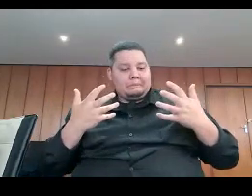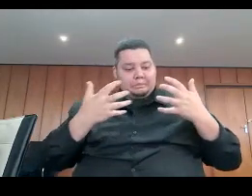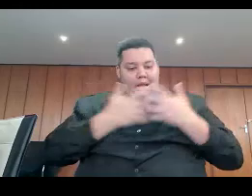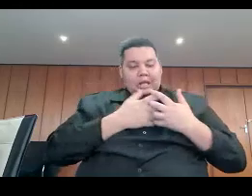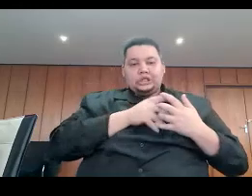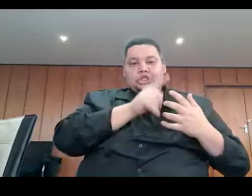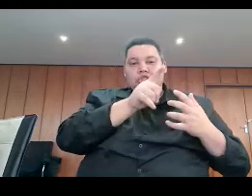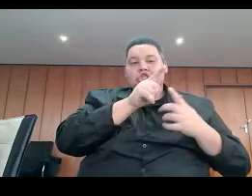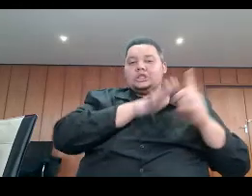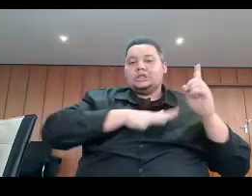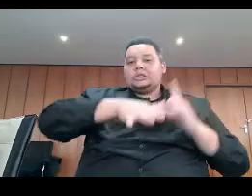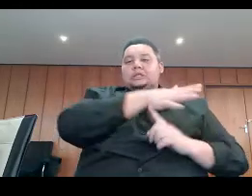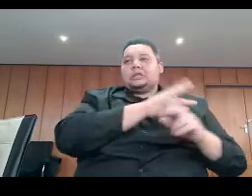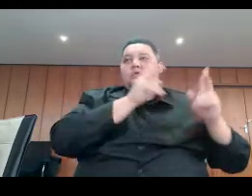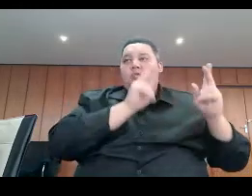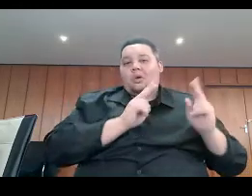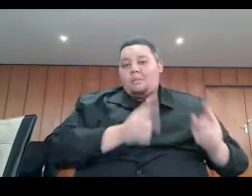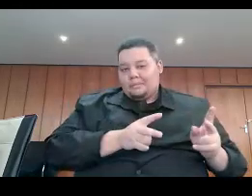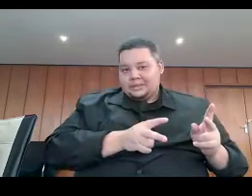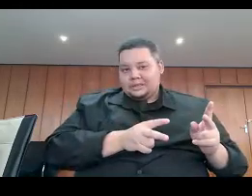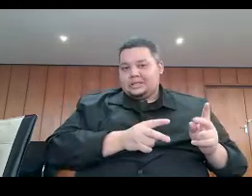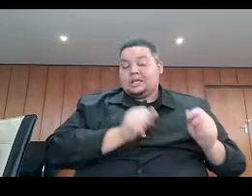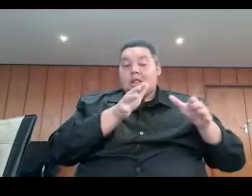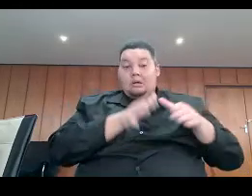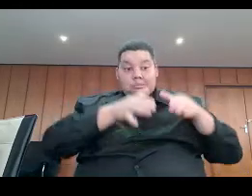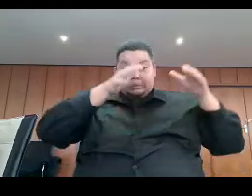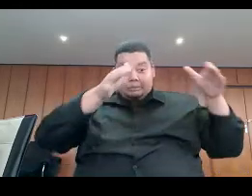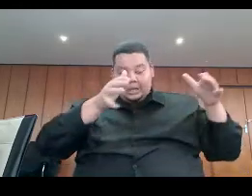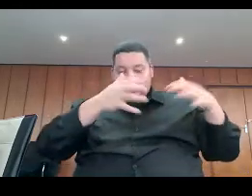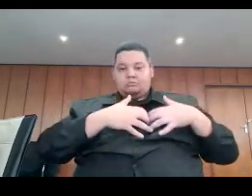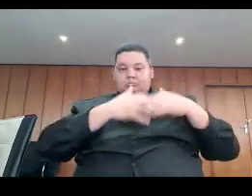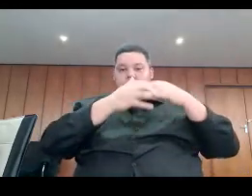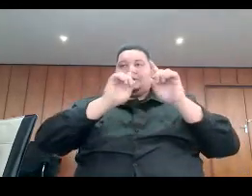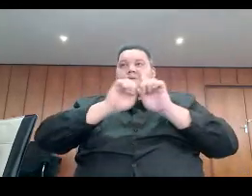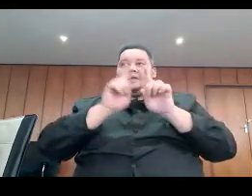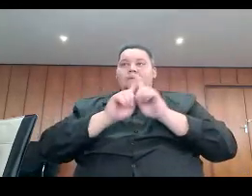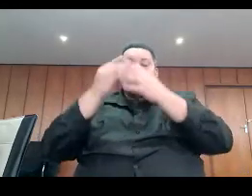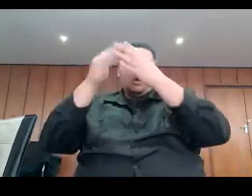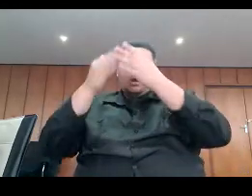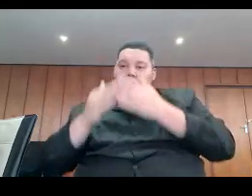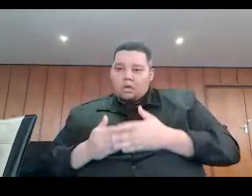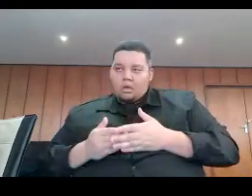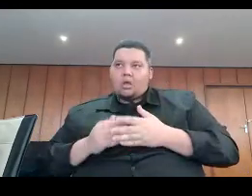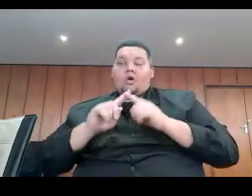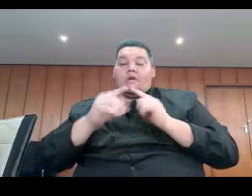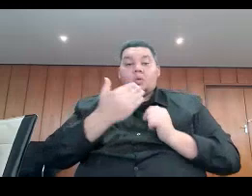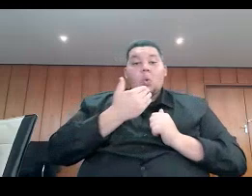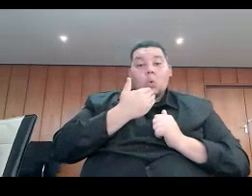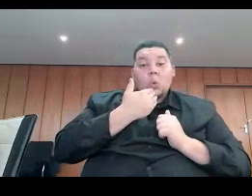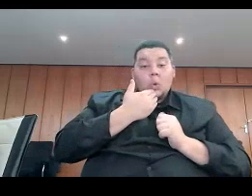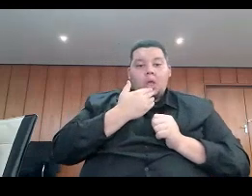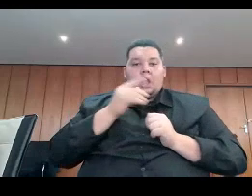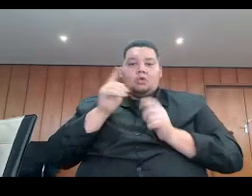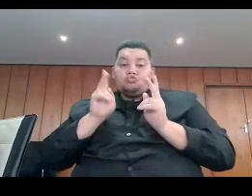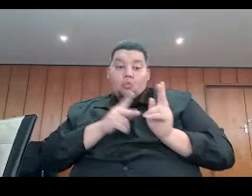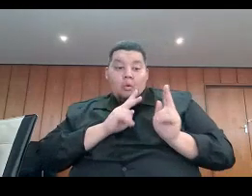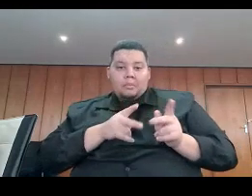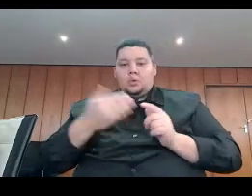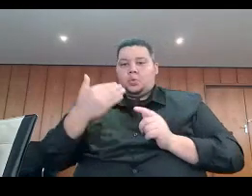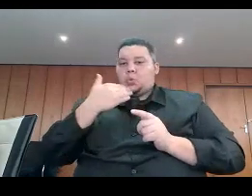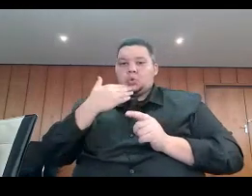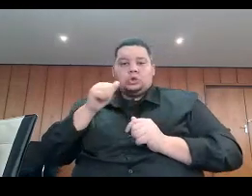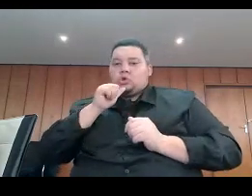empire. The empire, in turn, created binaries of what or who is normal and